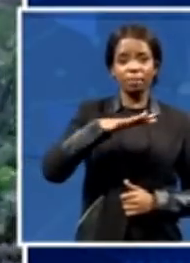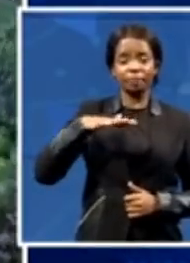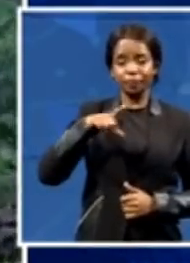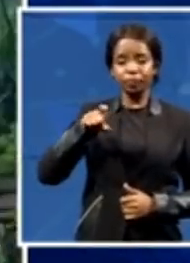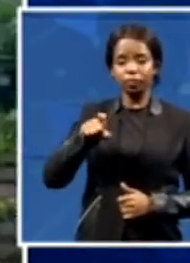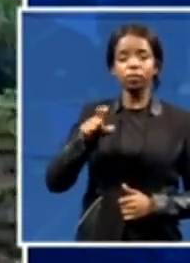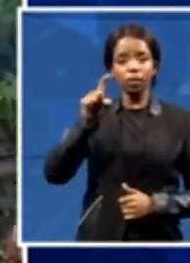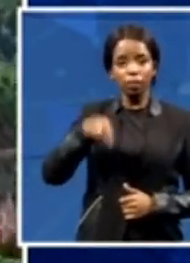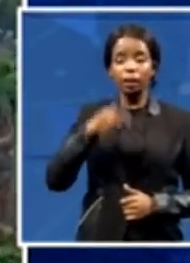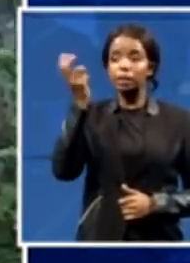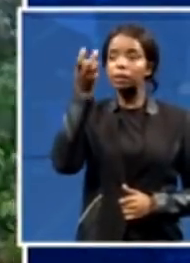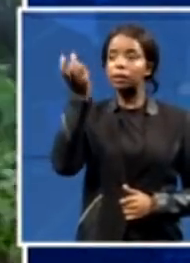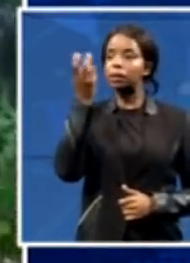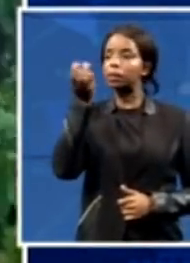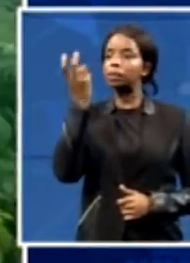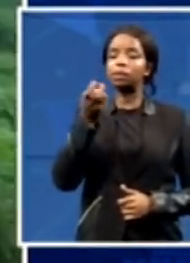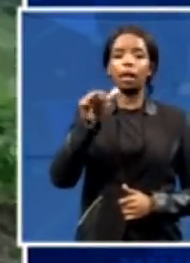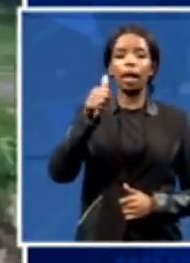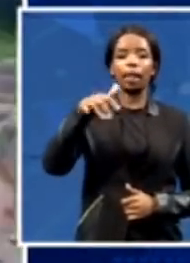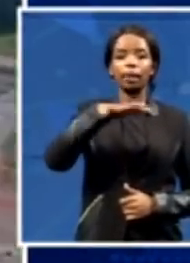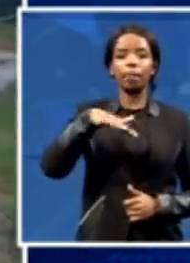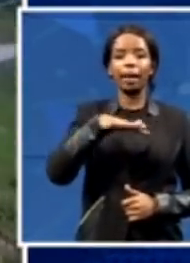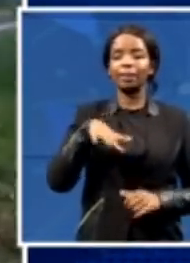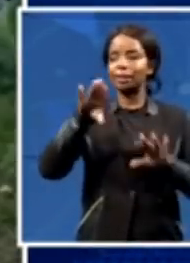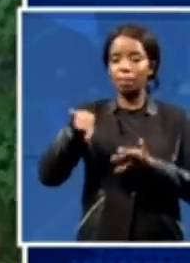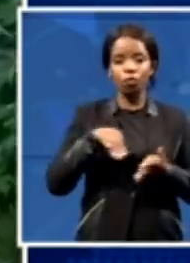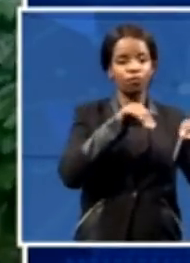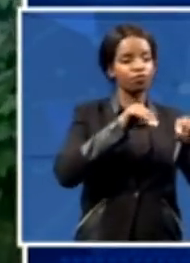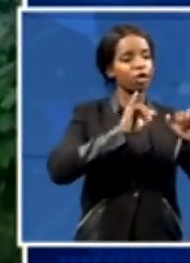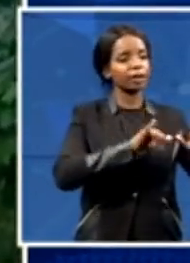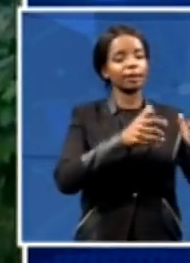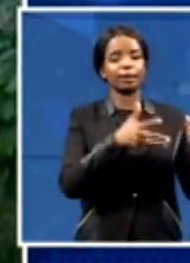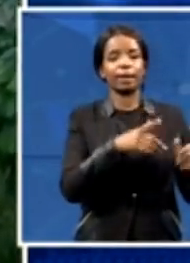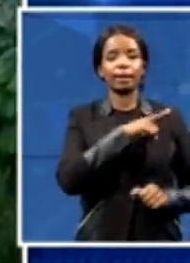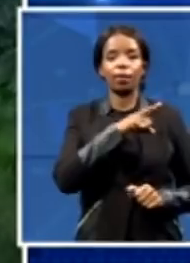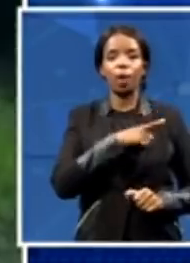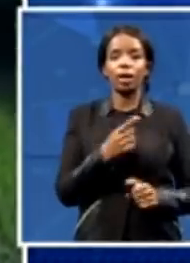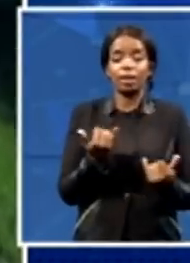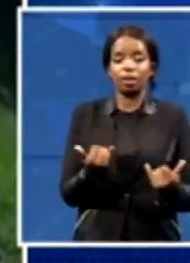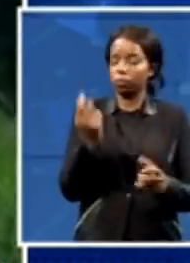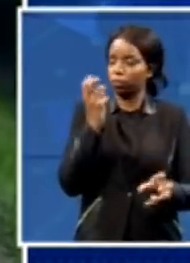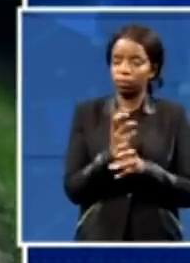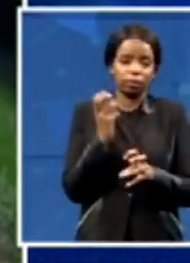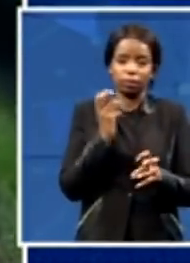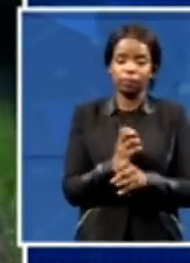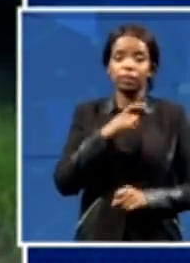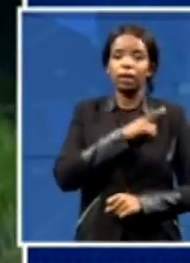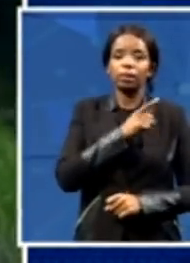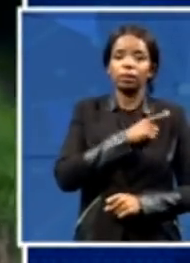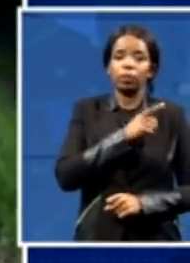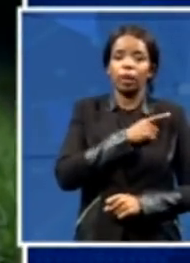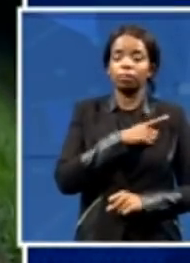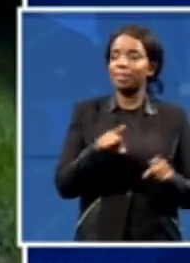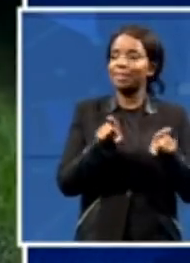of residence, because the situation is very difficult. And also the search and rescue teams are